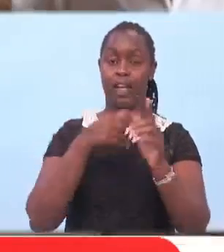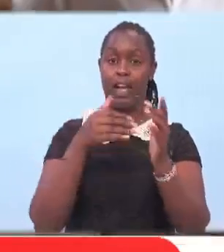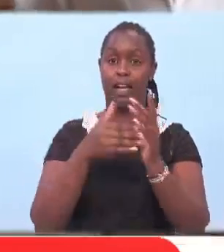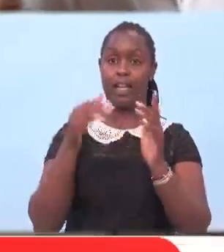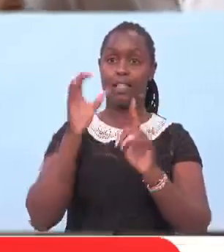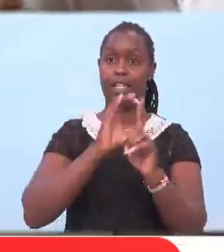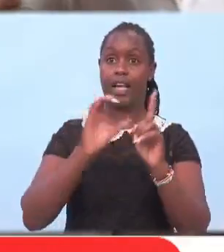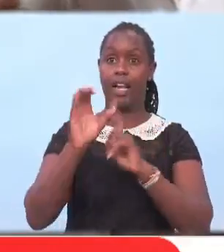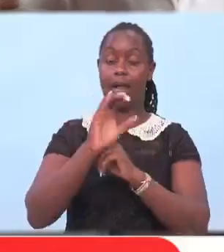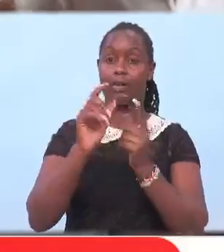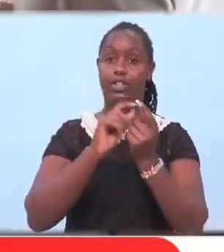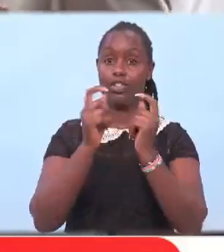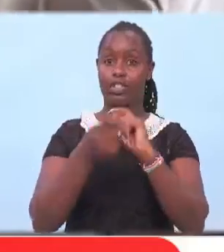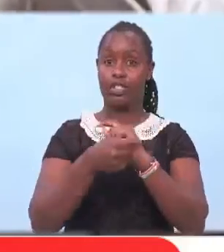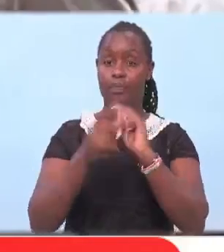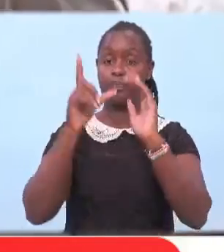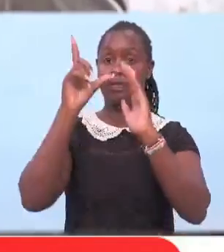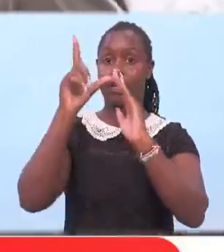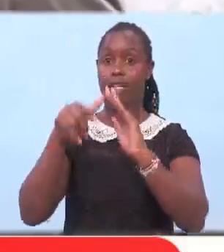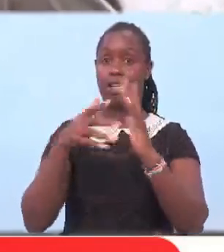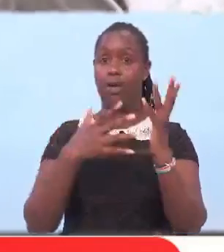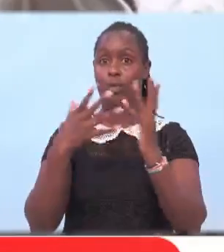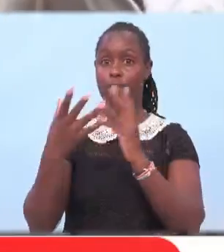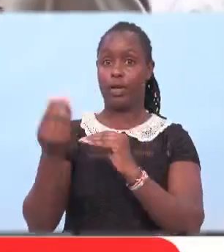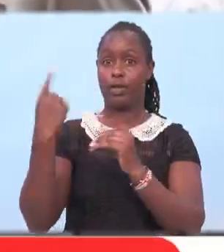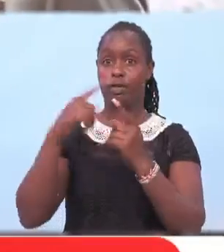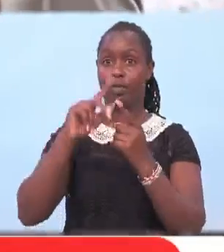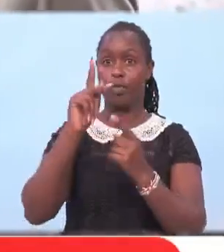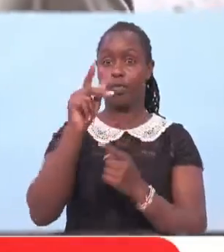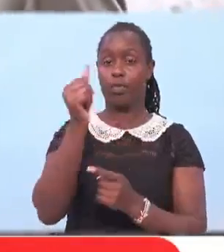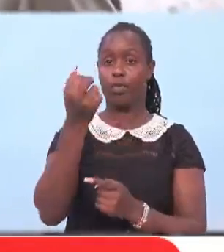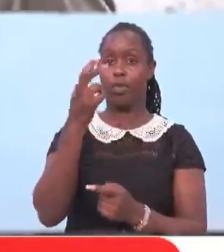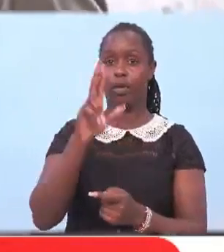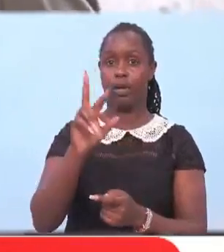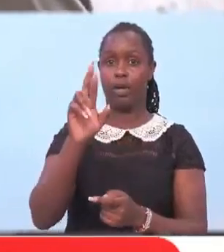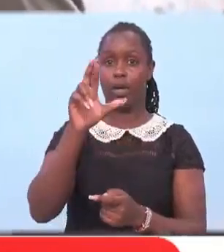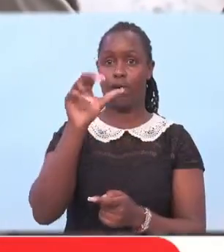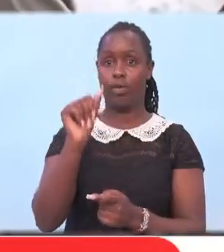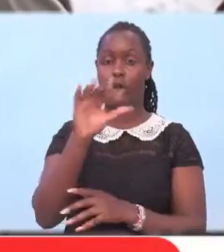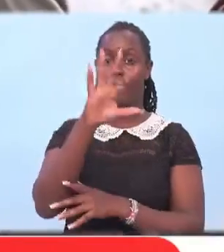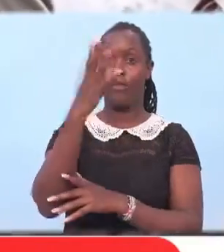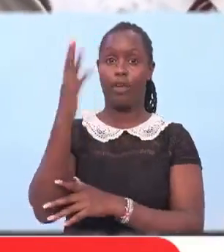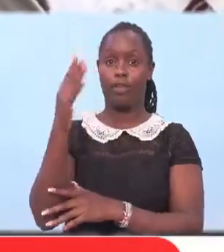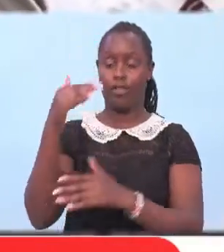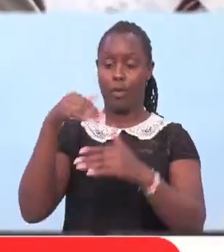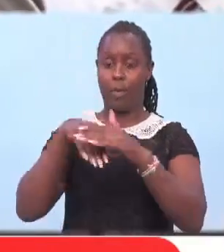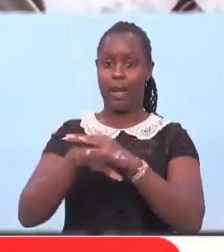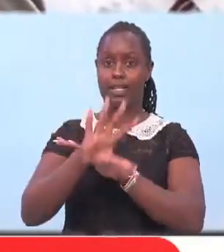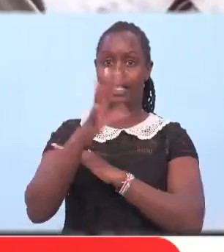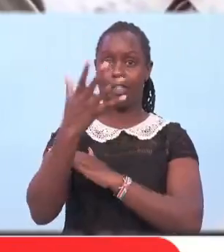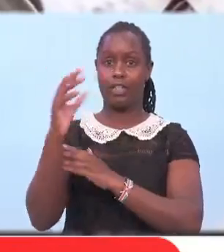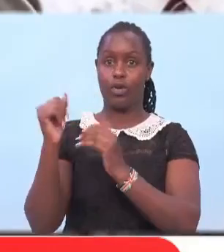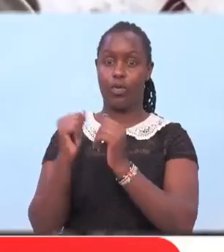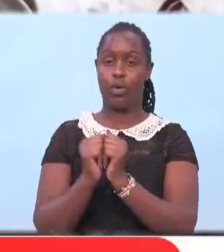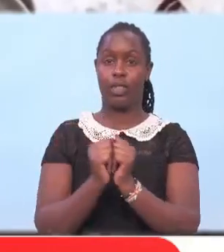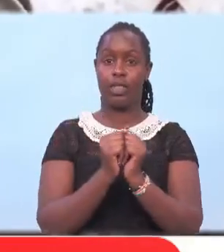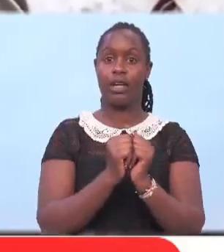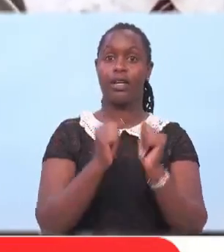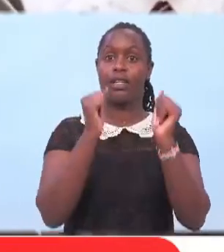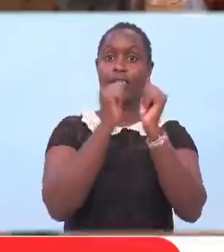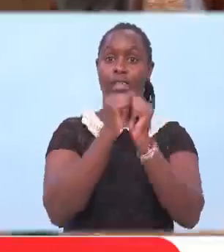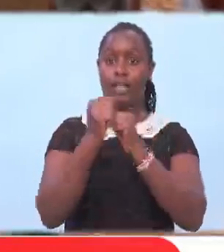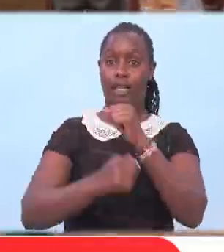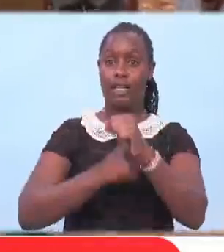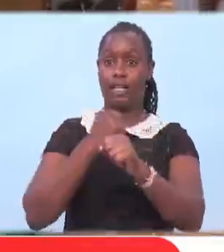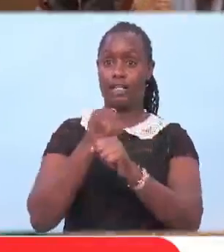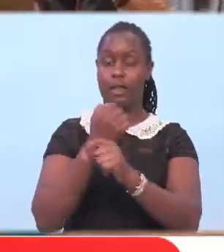change. Later, he would visit Karura Forest, where he planted an Elgon teak tree with 10-year-old